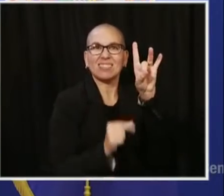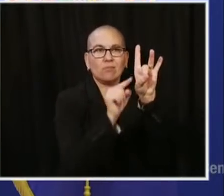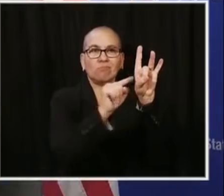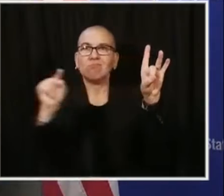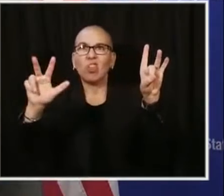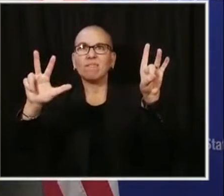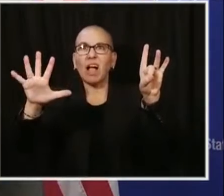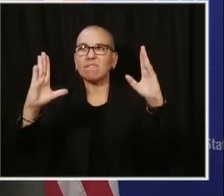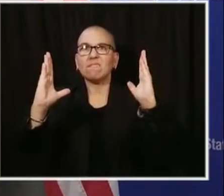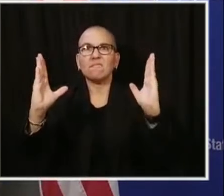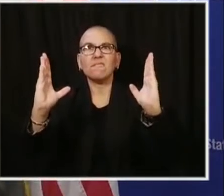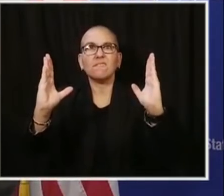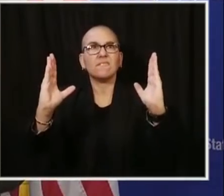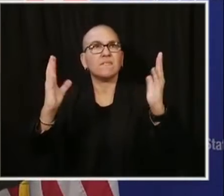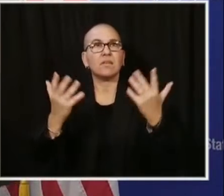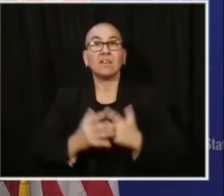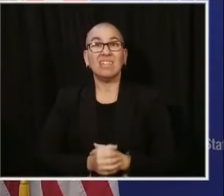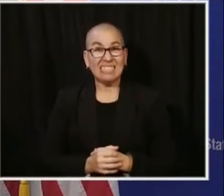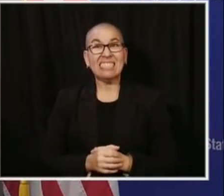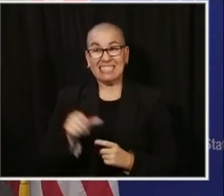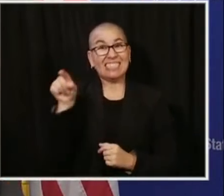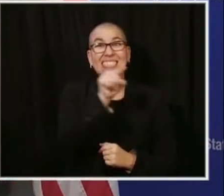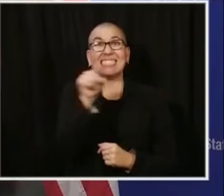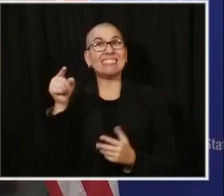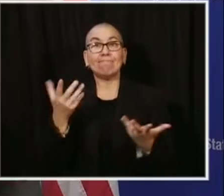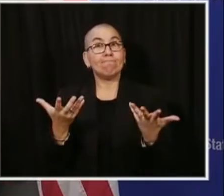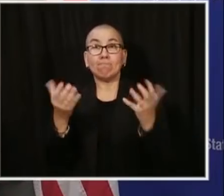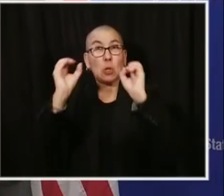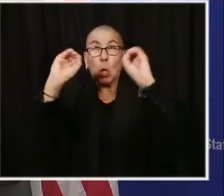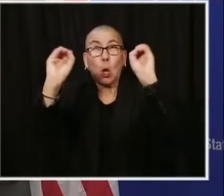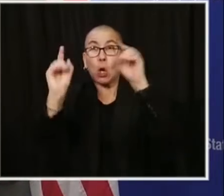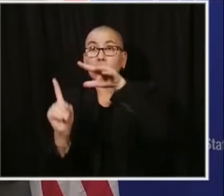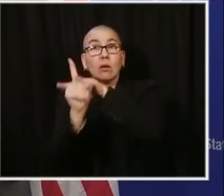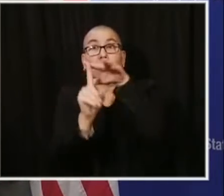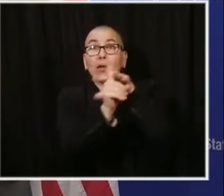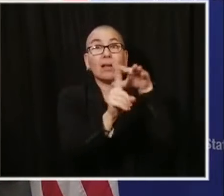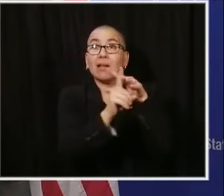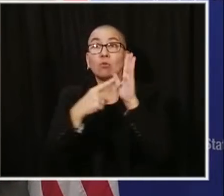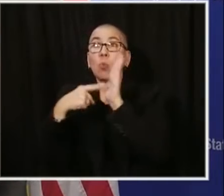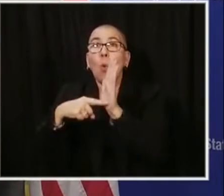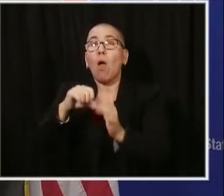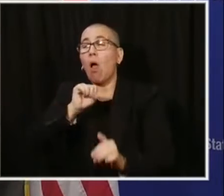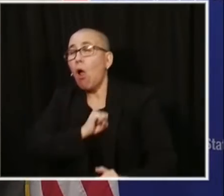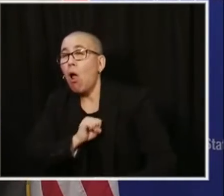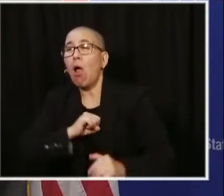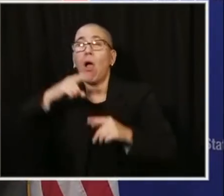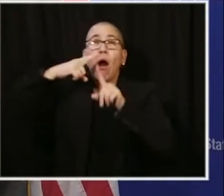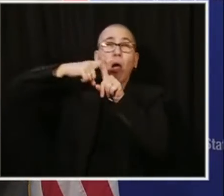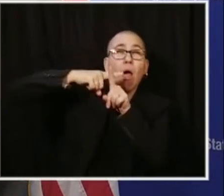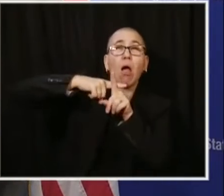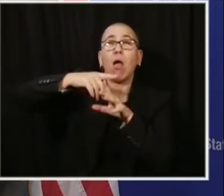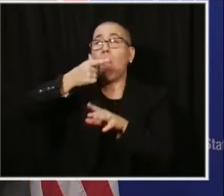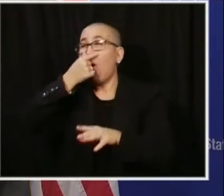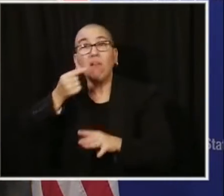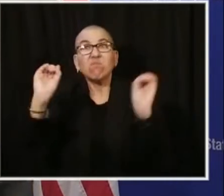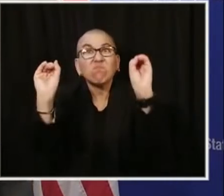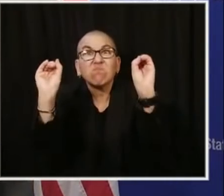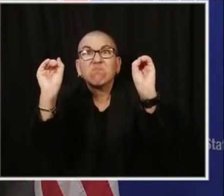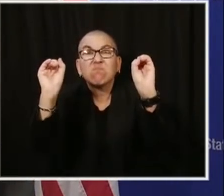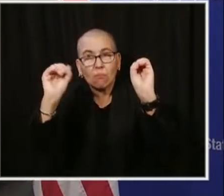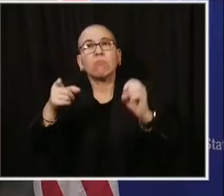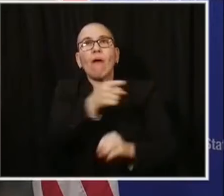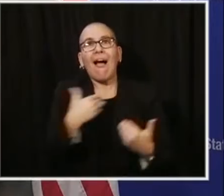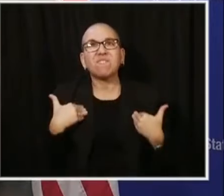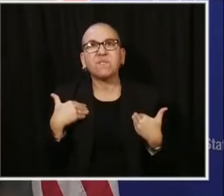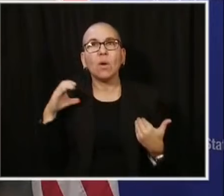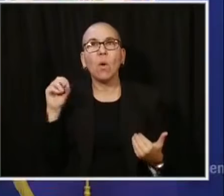are under age 35. And while most of them will not up into the